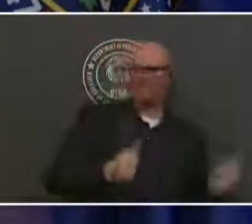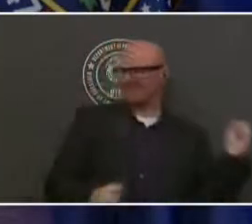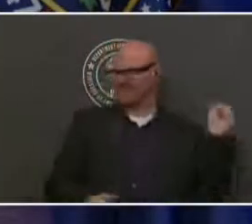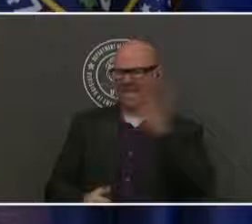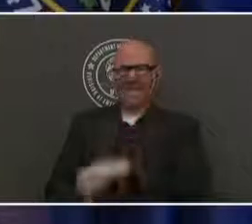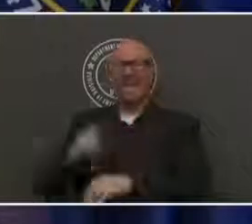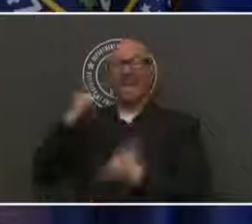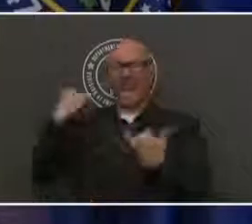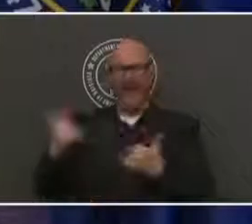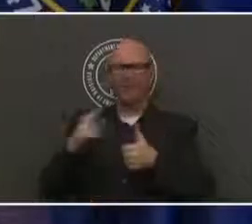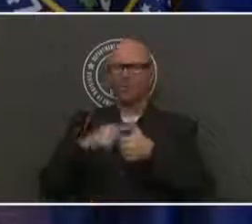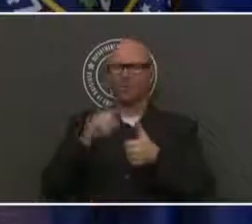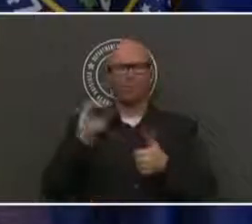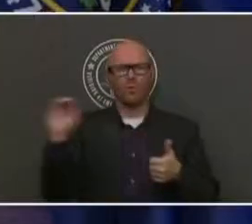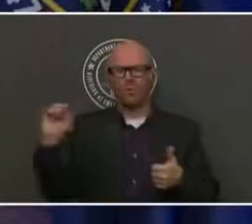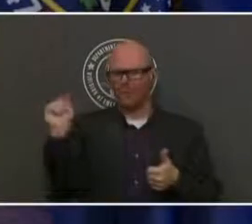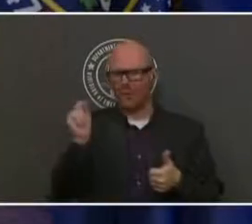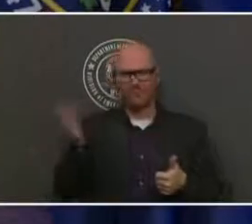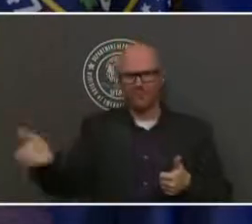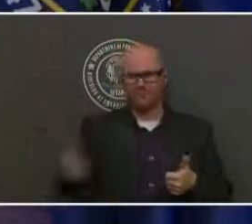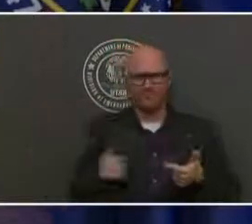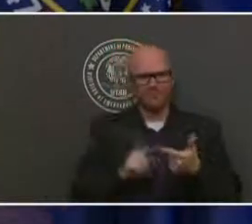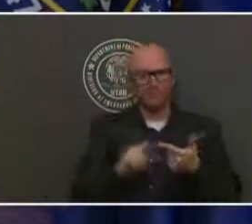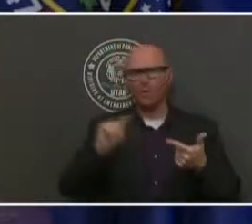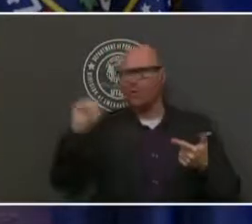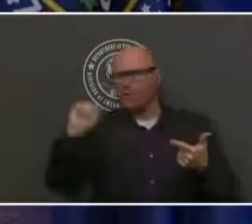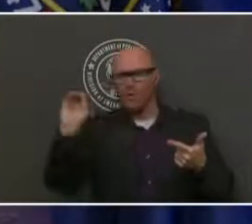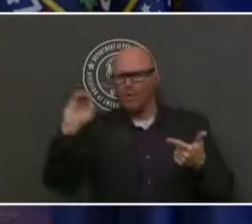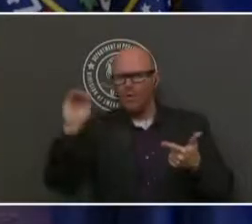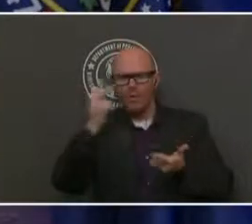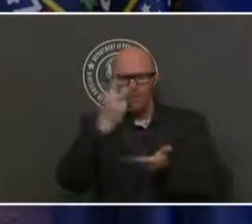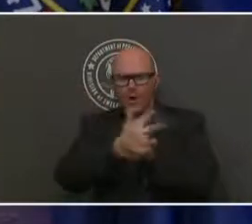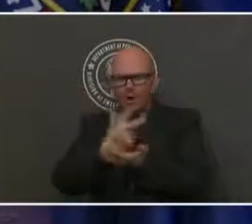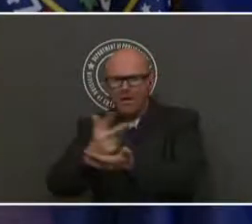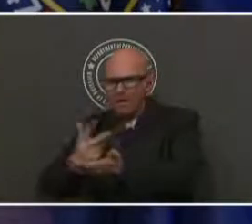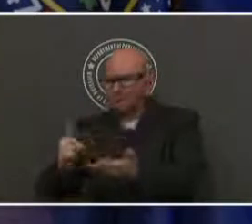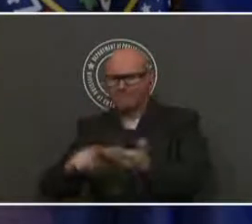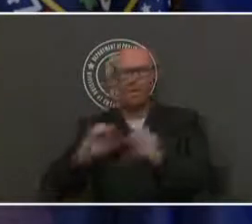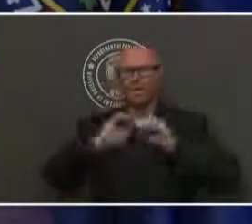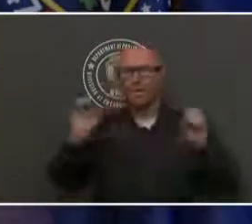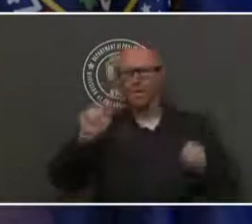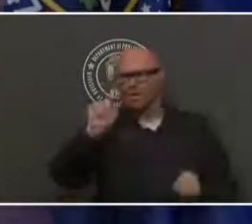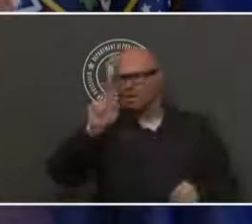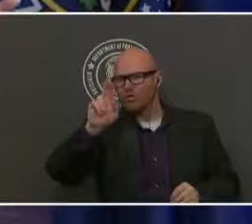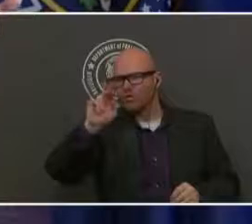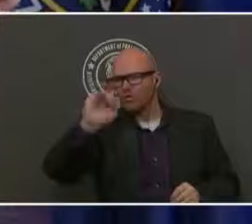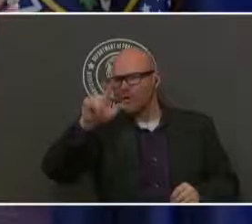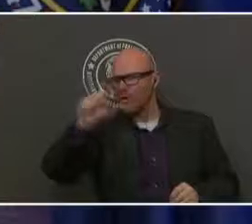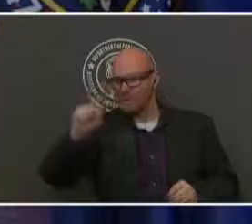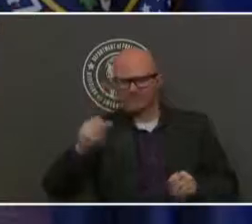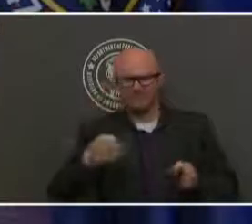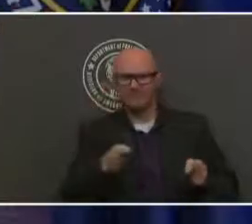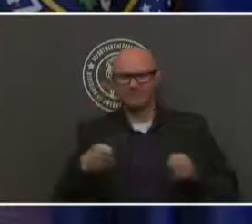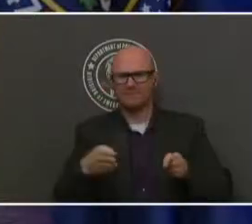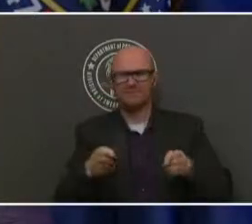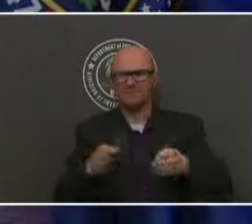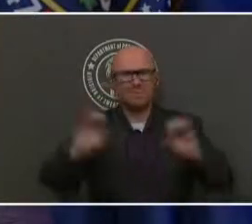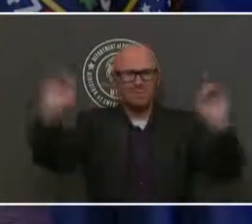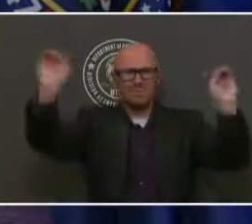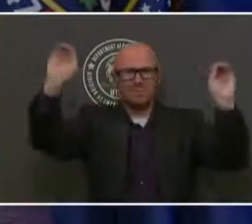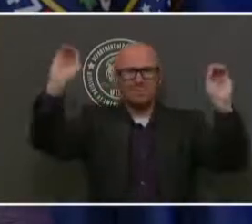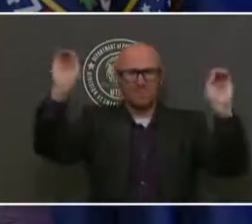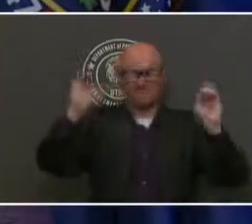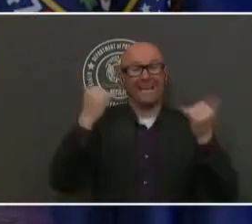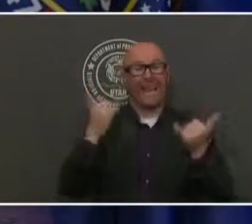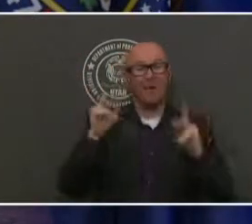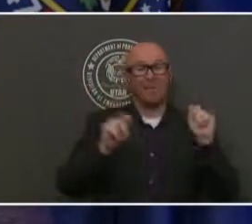for bathrooms, for parking lots, for trails, things to actually protect the Antiquities. So now we have 5 times more people coming there than